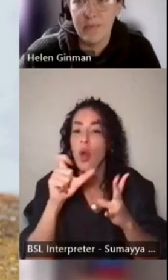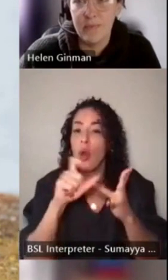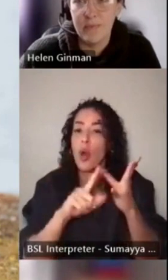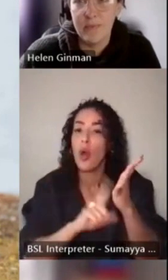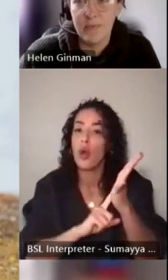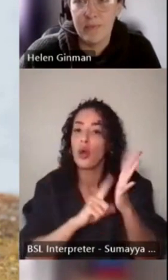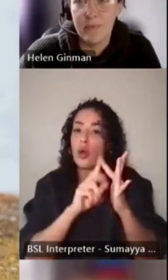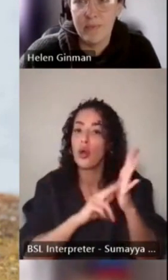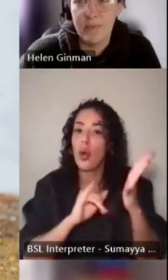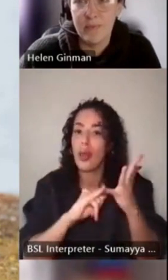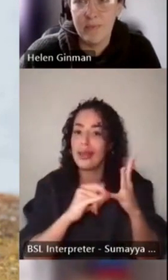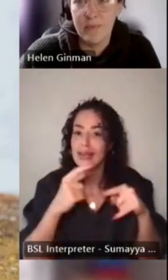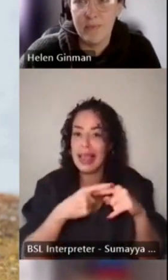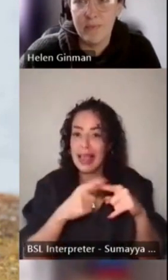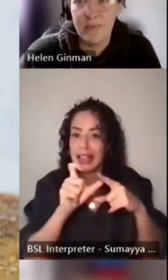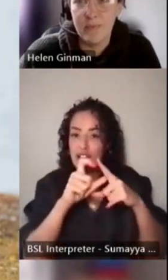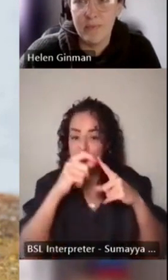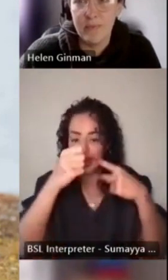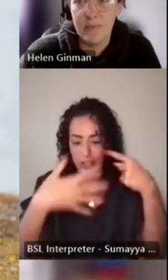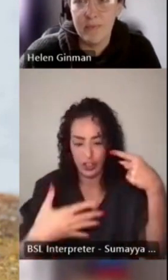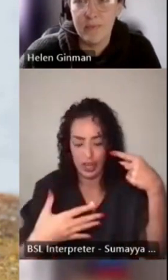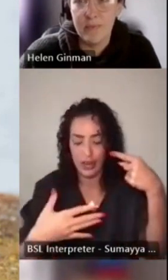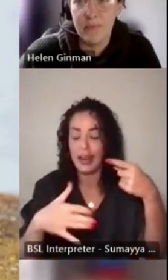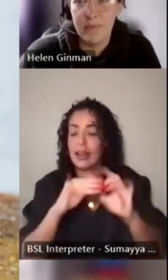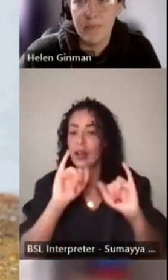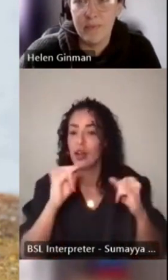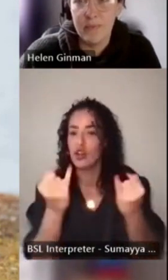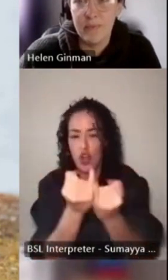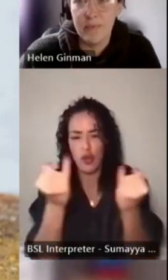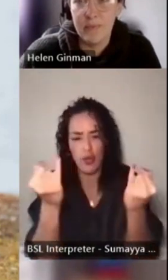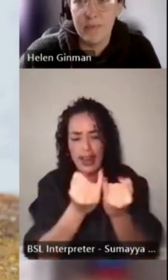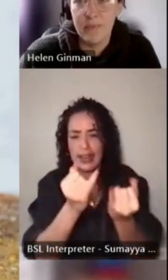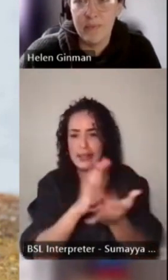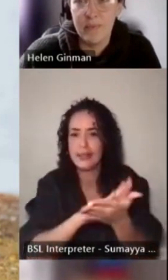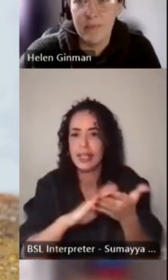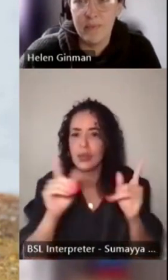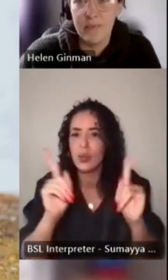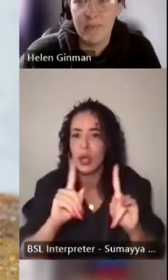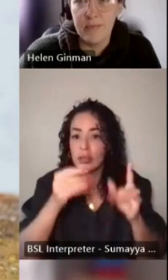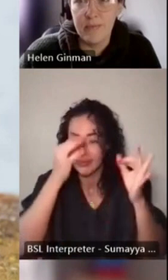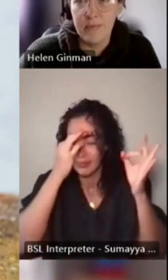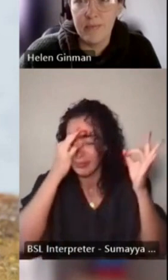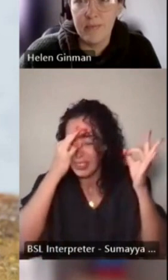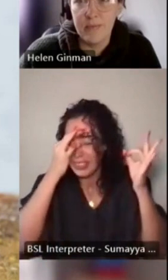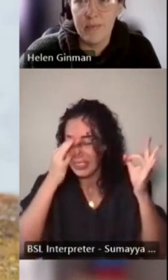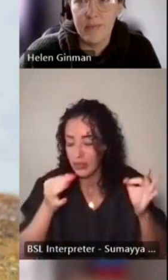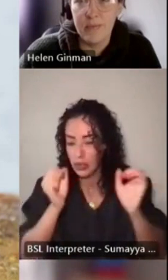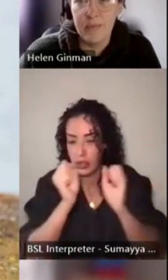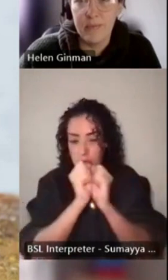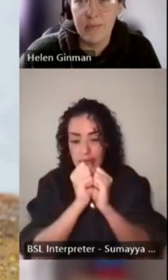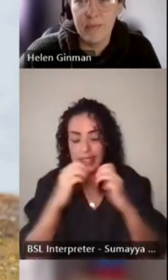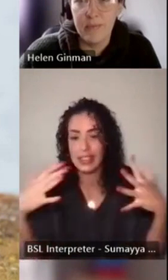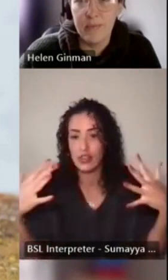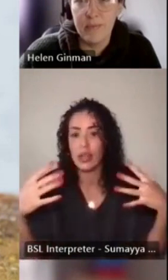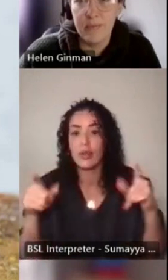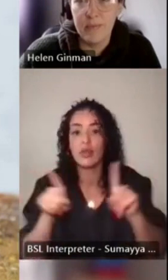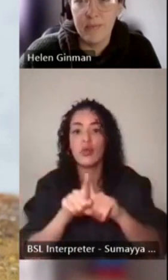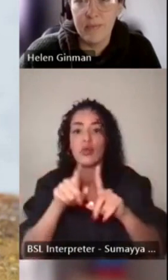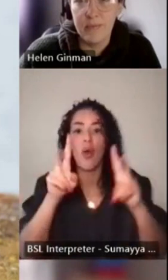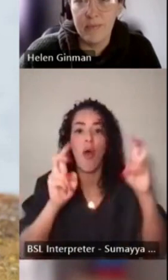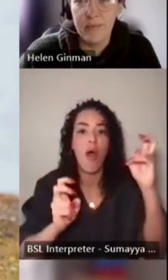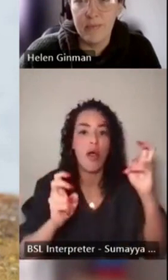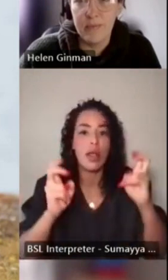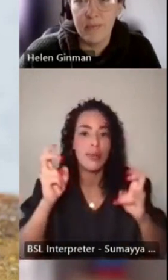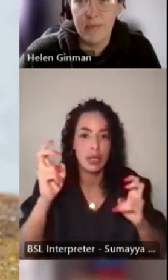English Dictionary, conflict is described as a serious disagreement and argument. If